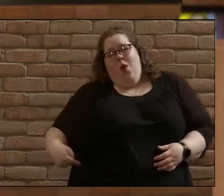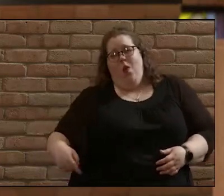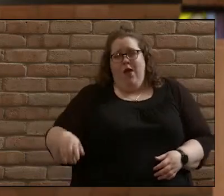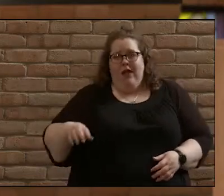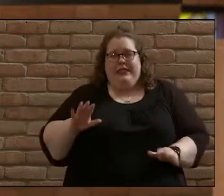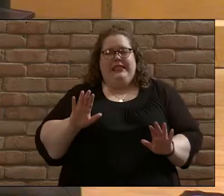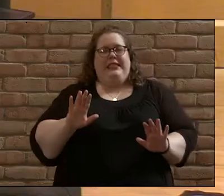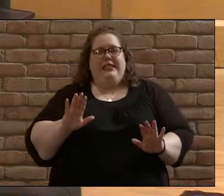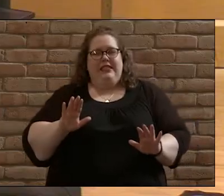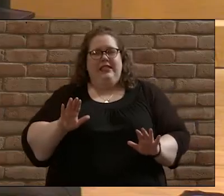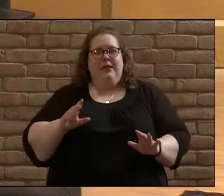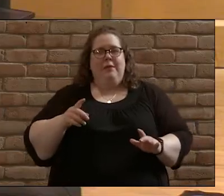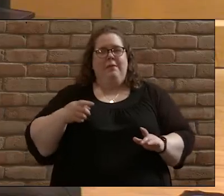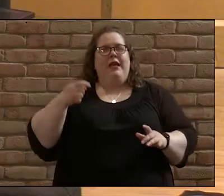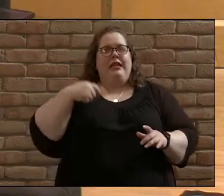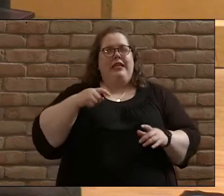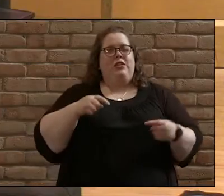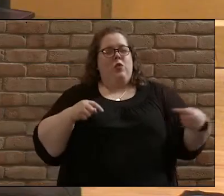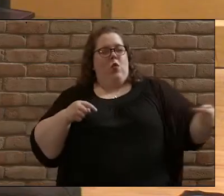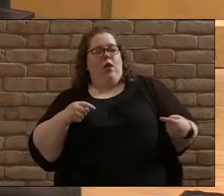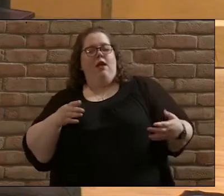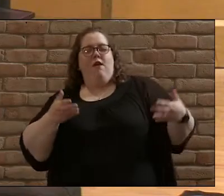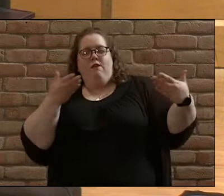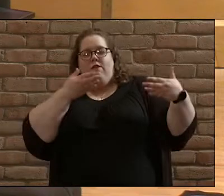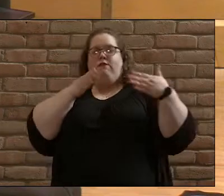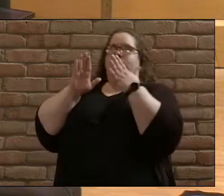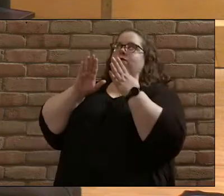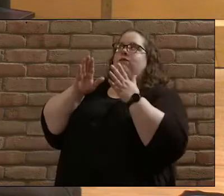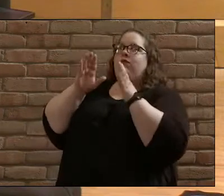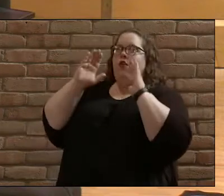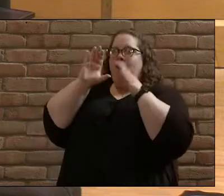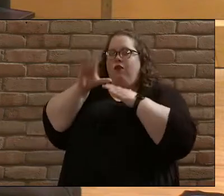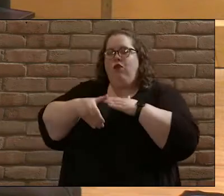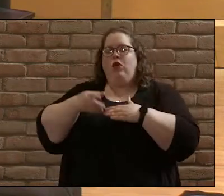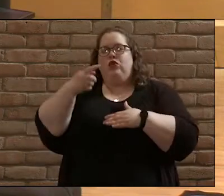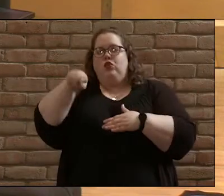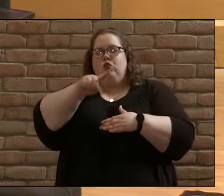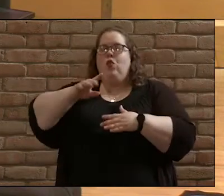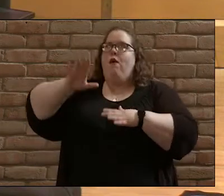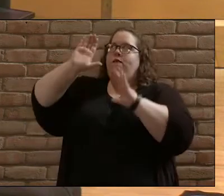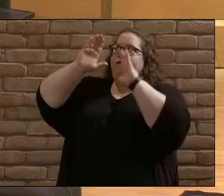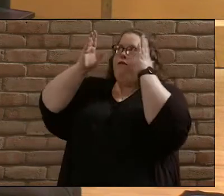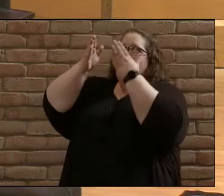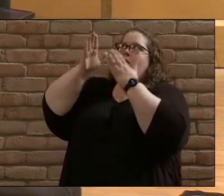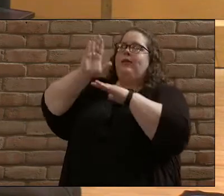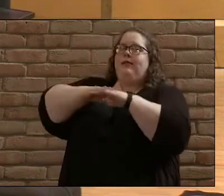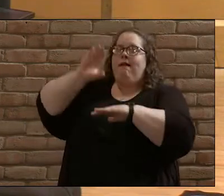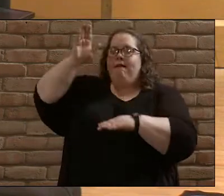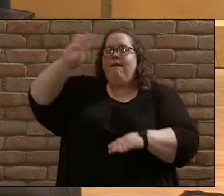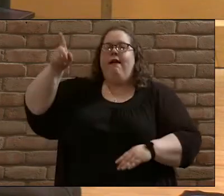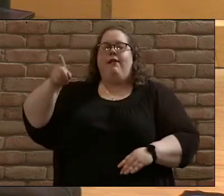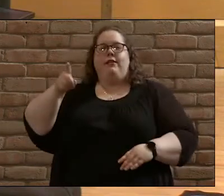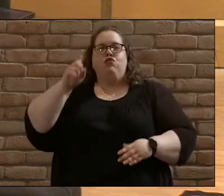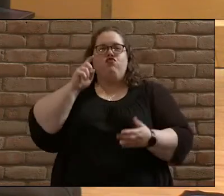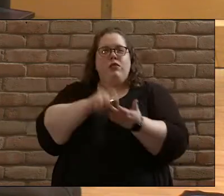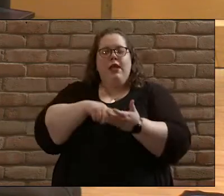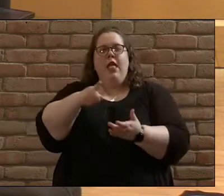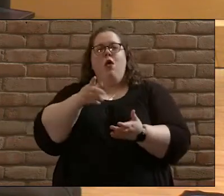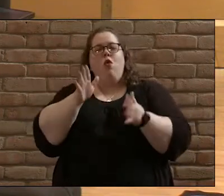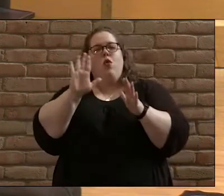God and to finally recognize and realize how blessed we are to have the God that we